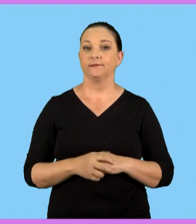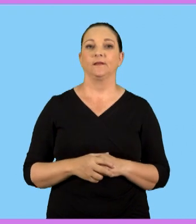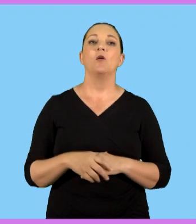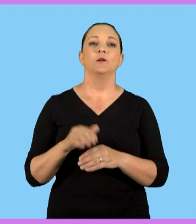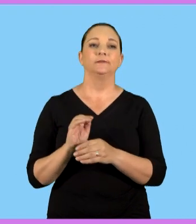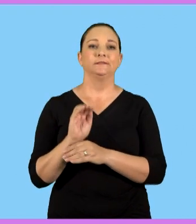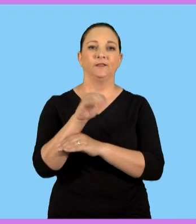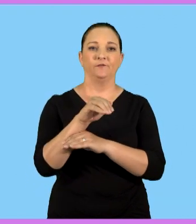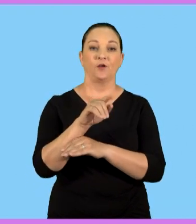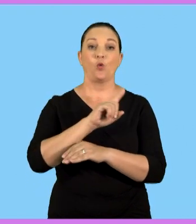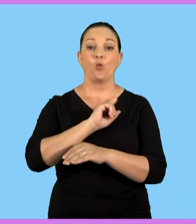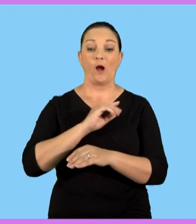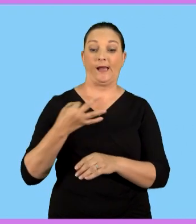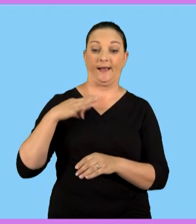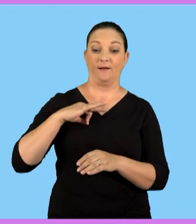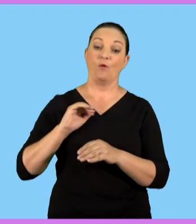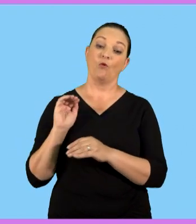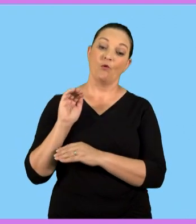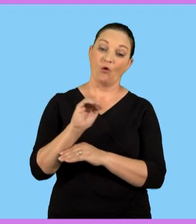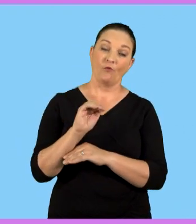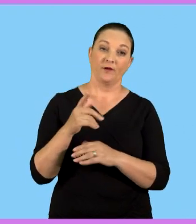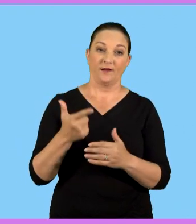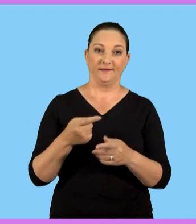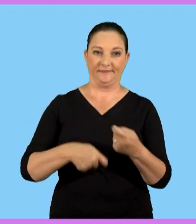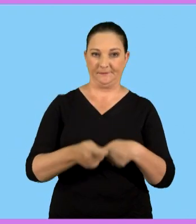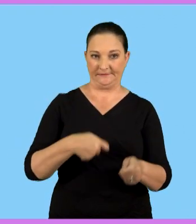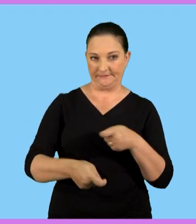Surplus, income more than expenses,